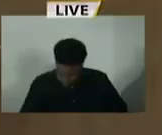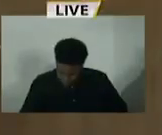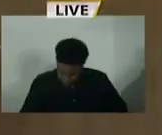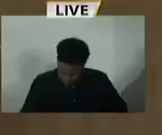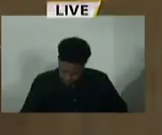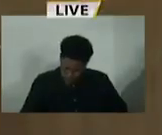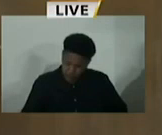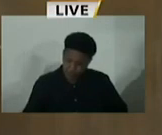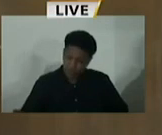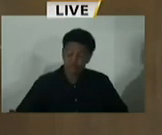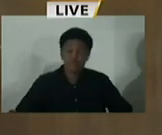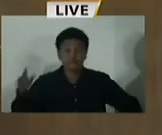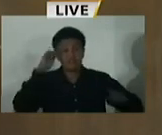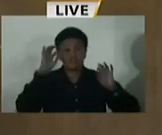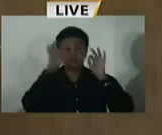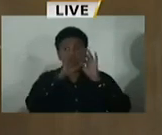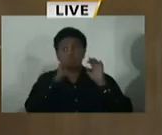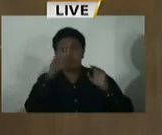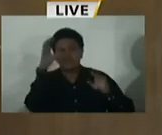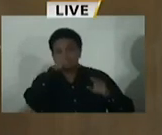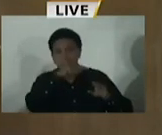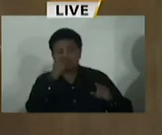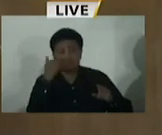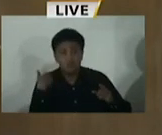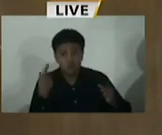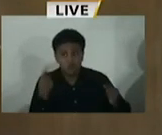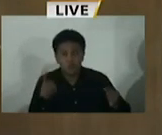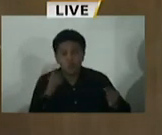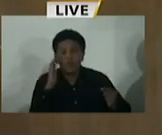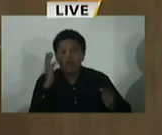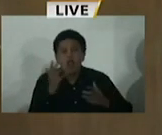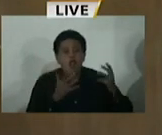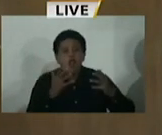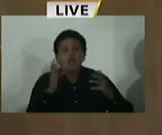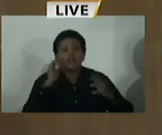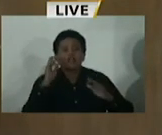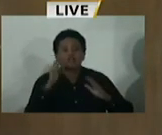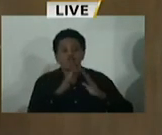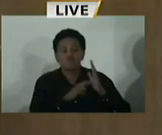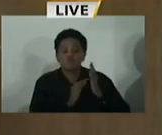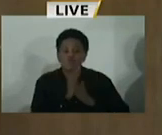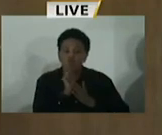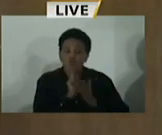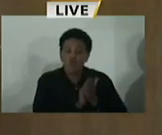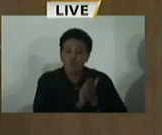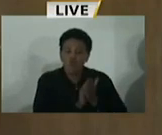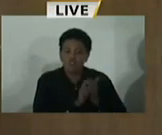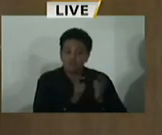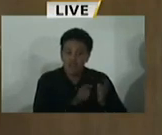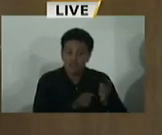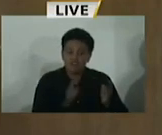road, a slippery slope, away from a government ruled by laws to a